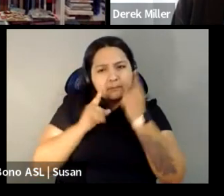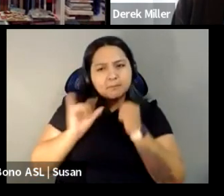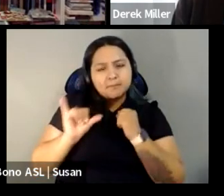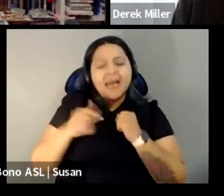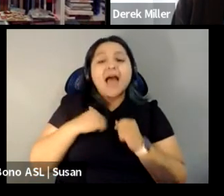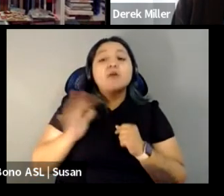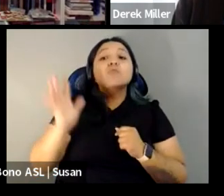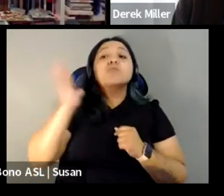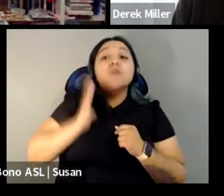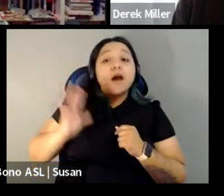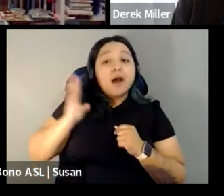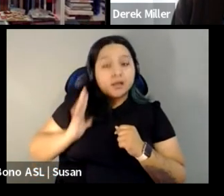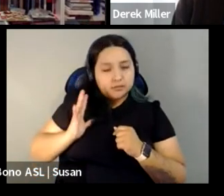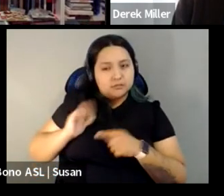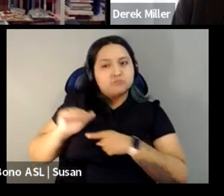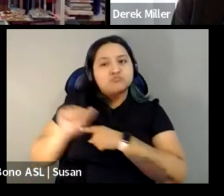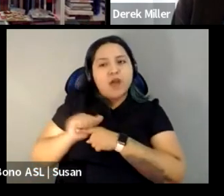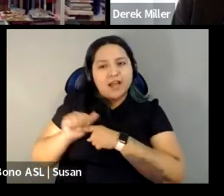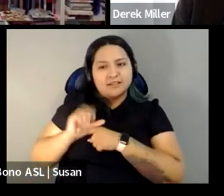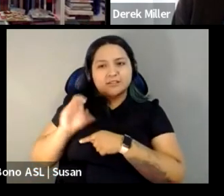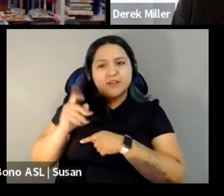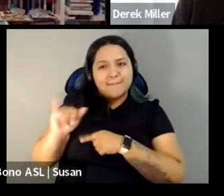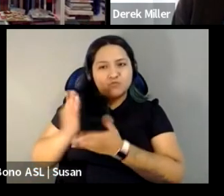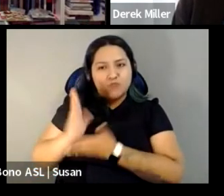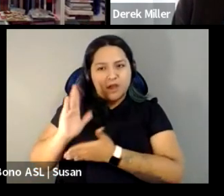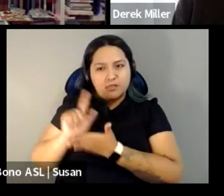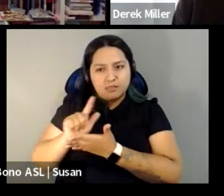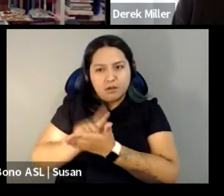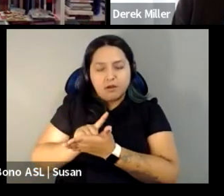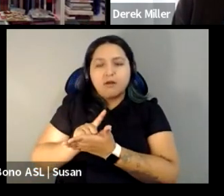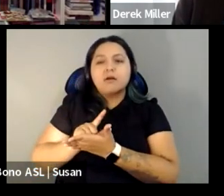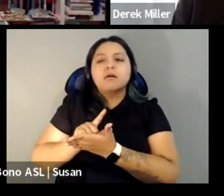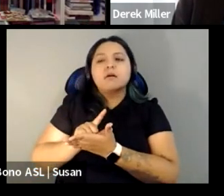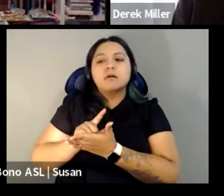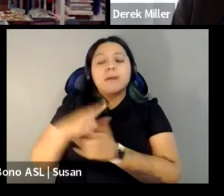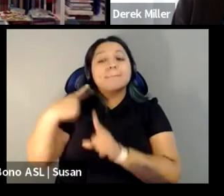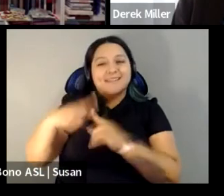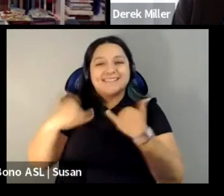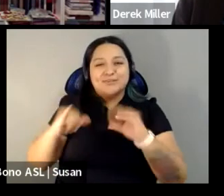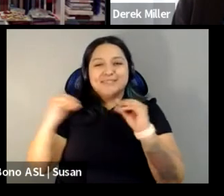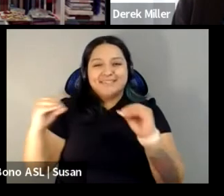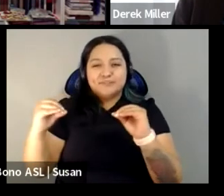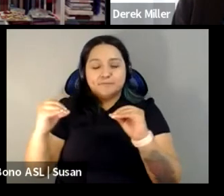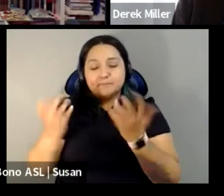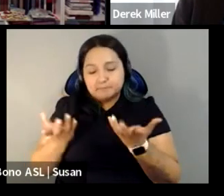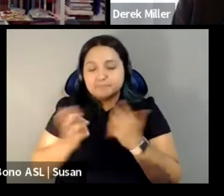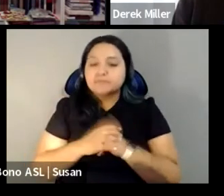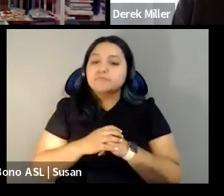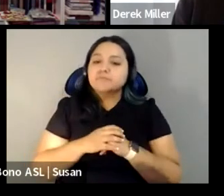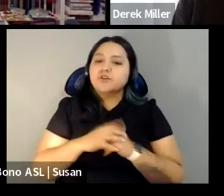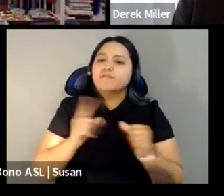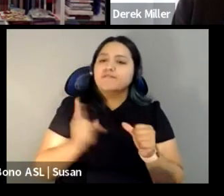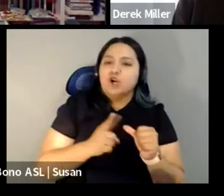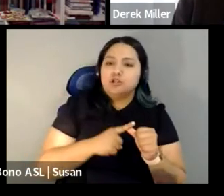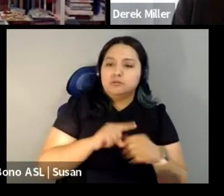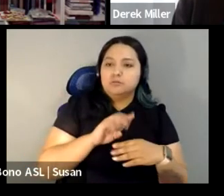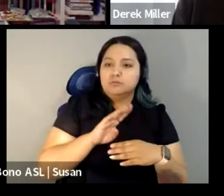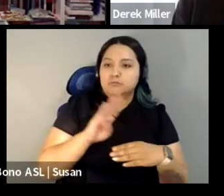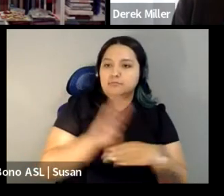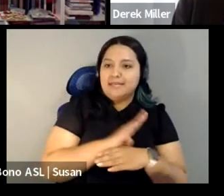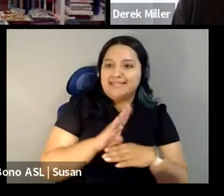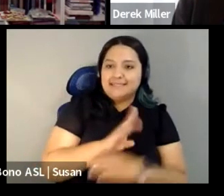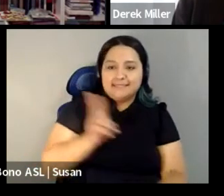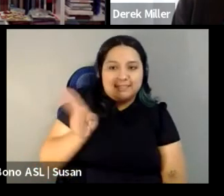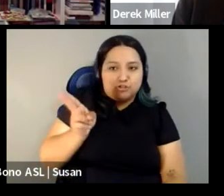law and still teaches it. So starting with business history, I just want to say, what